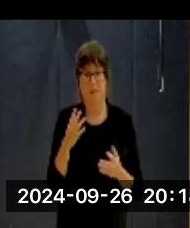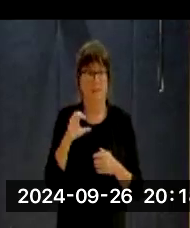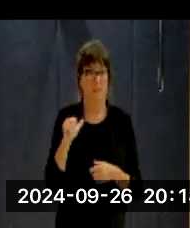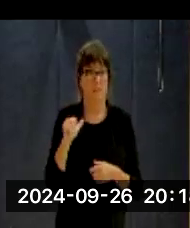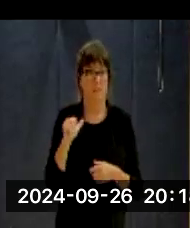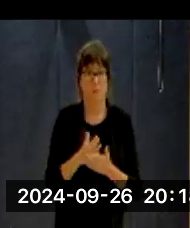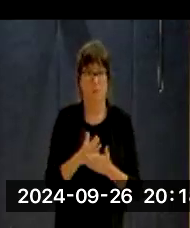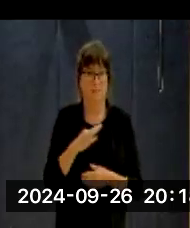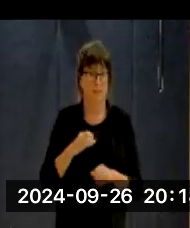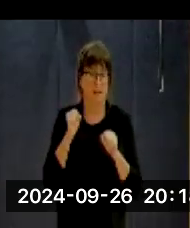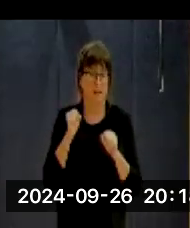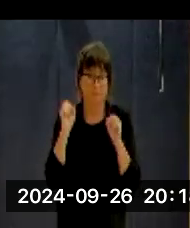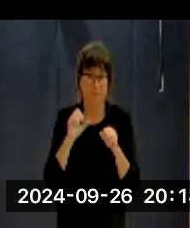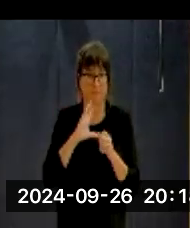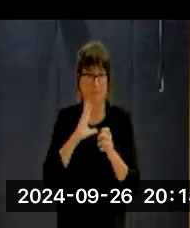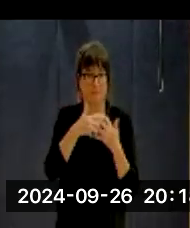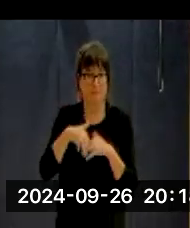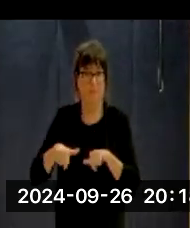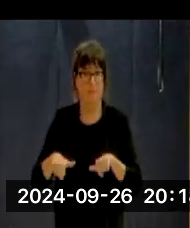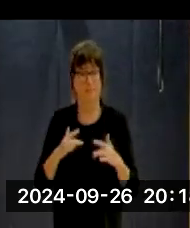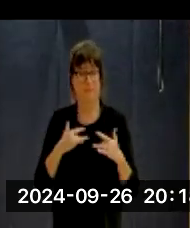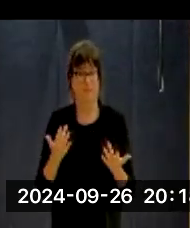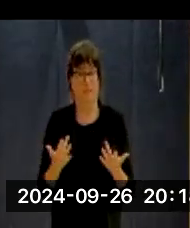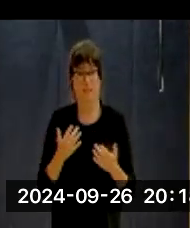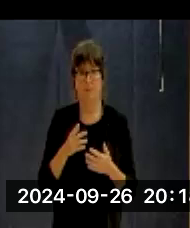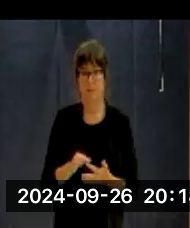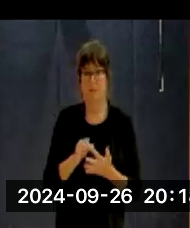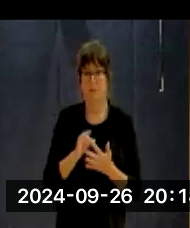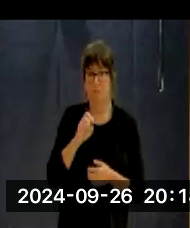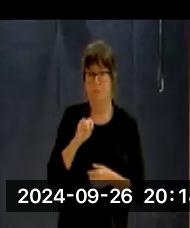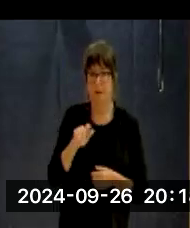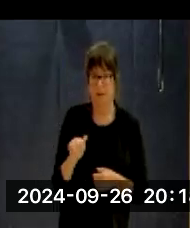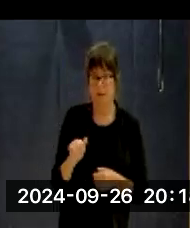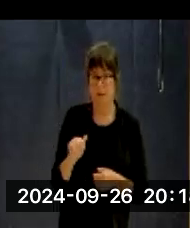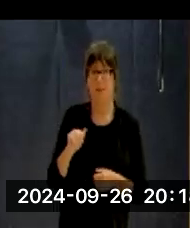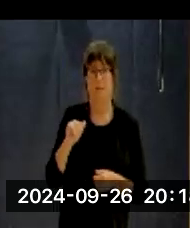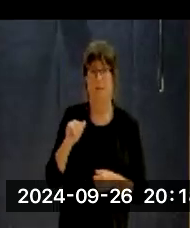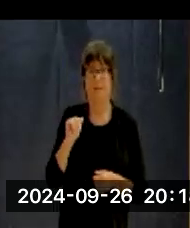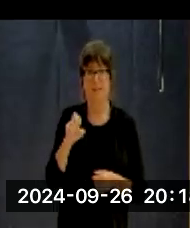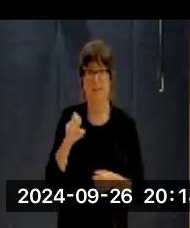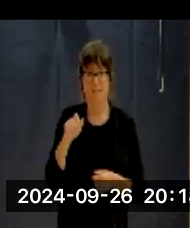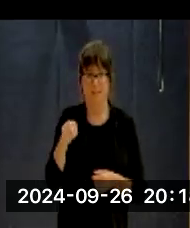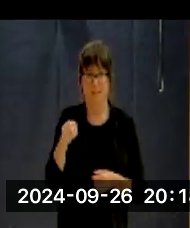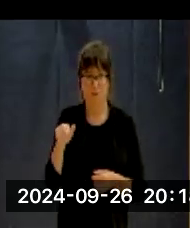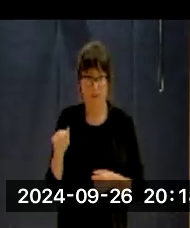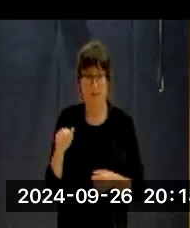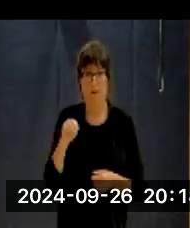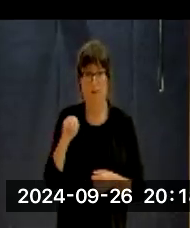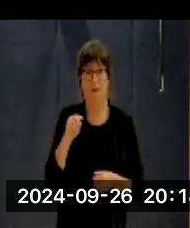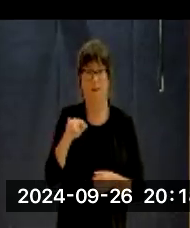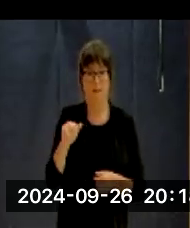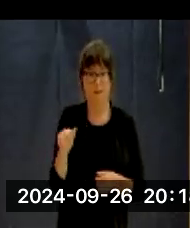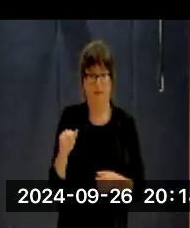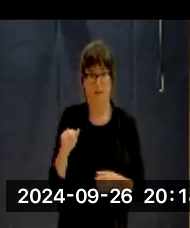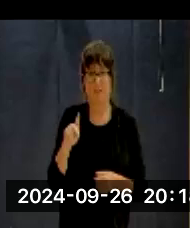staff, particularly Rebecca Goodsell, Alexandra Sadler, Monica Chavez, and